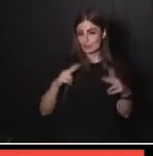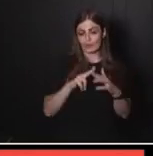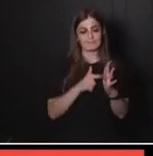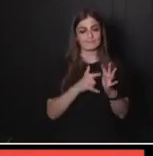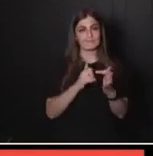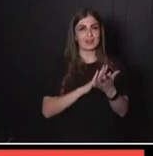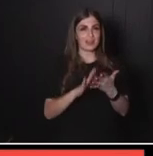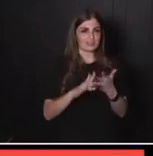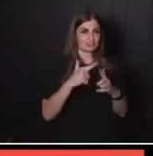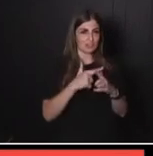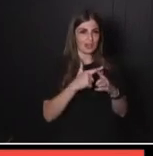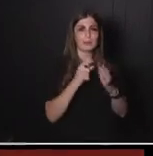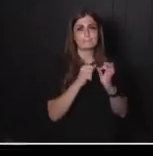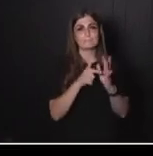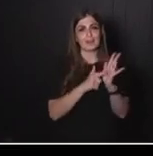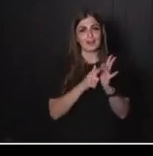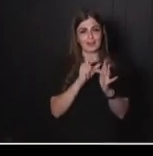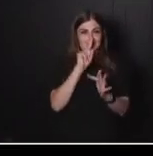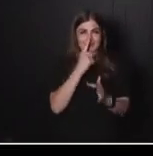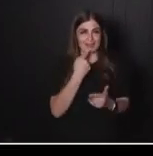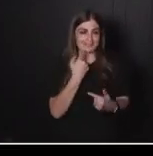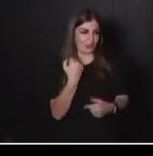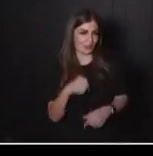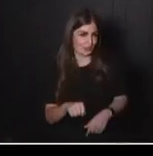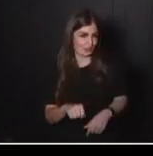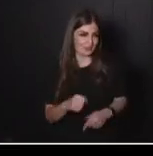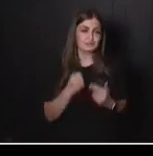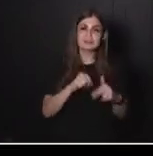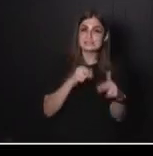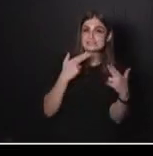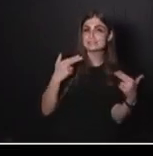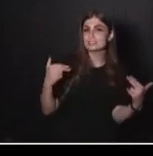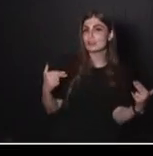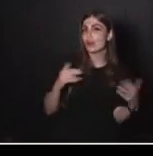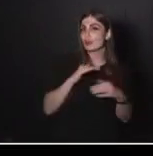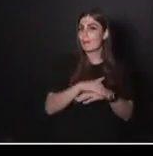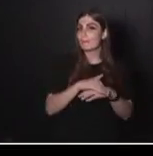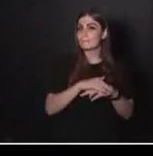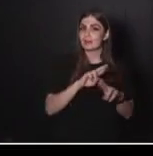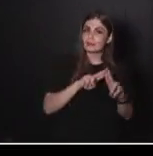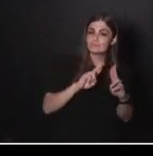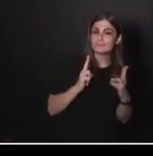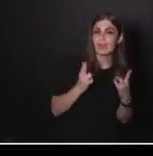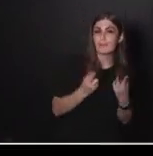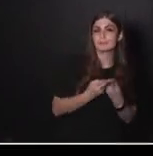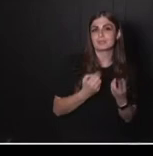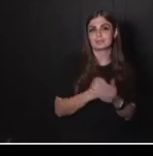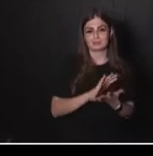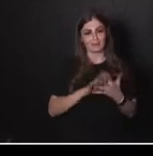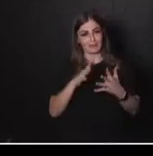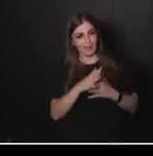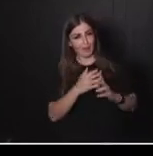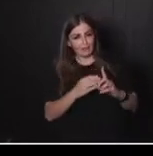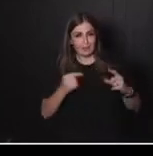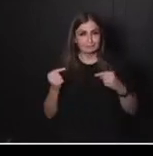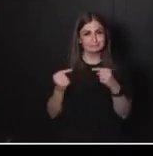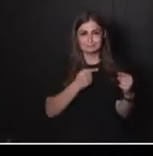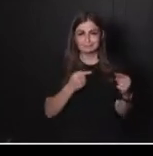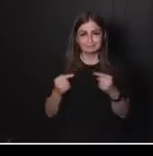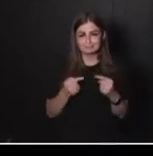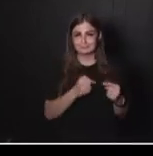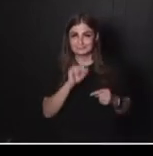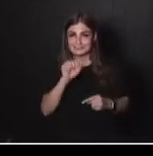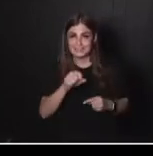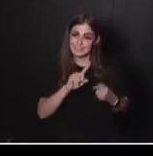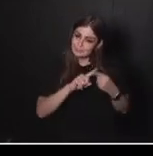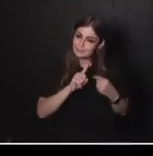Blood. So how could I say no? This is a song about families and how families, you know, fight like crazy and